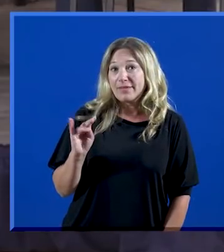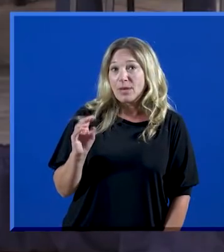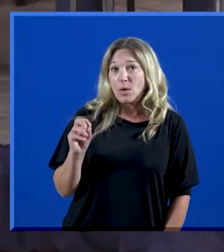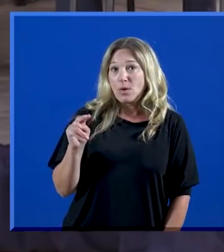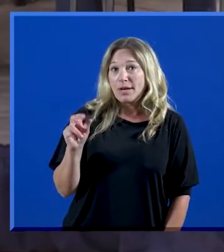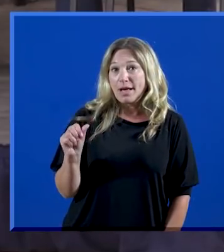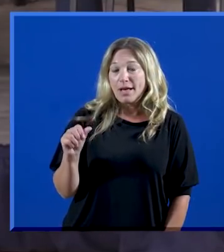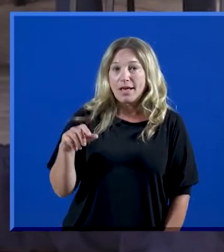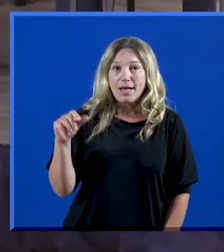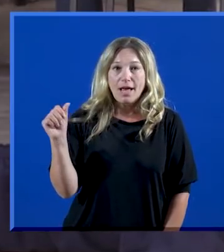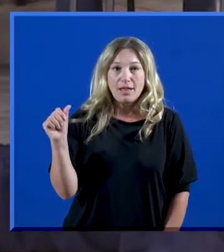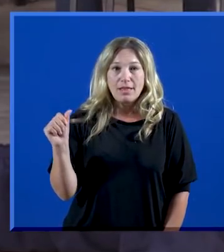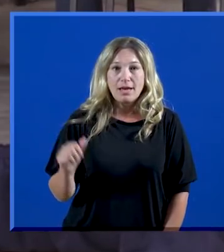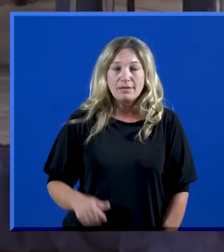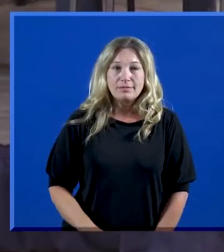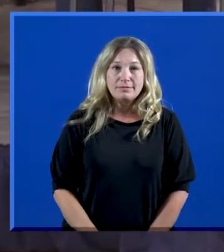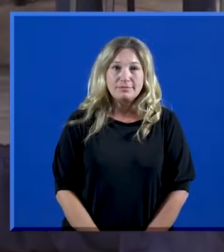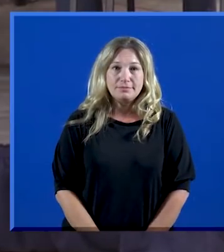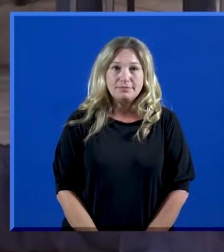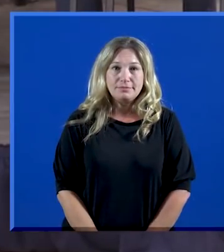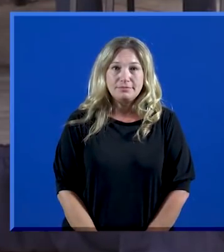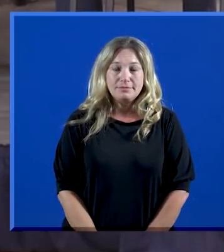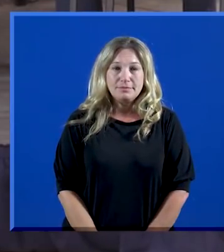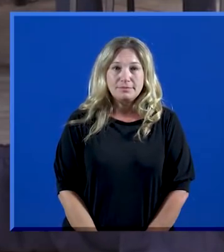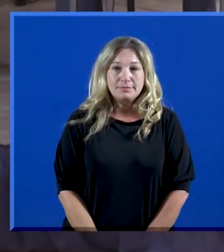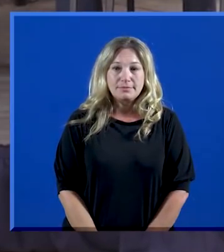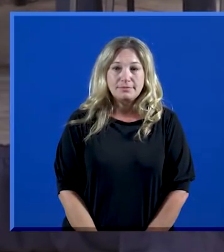Fiona Ayala.